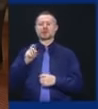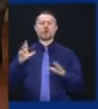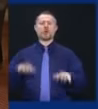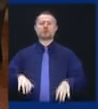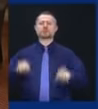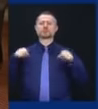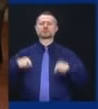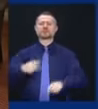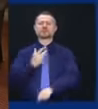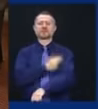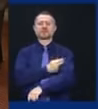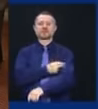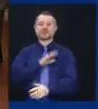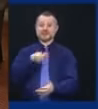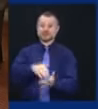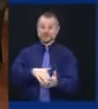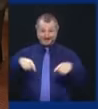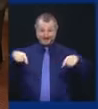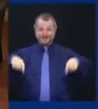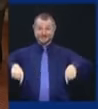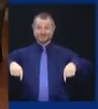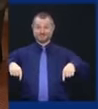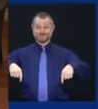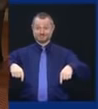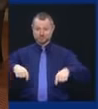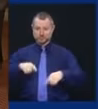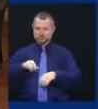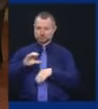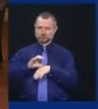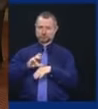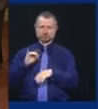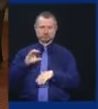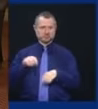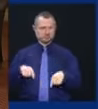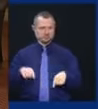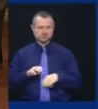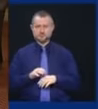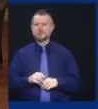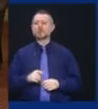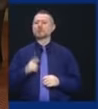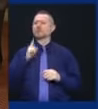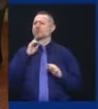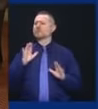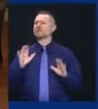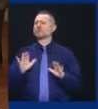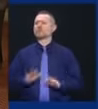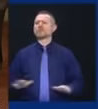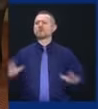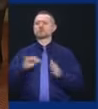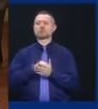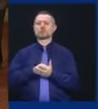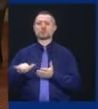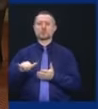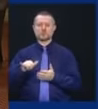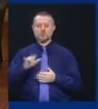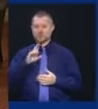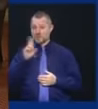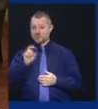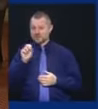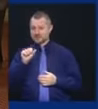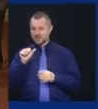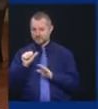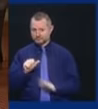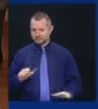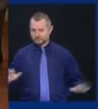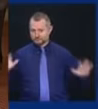at Grace Church. They have been phenomenal all over the state, all over the country, by the way. Henry Munoz and Dr.